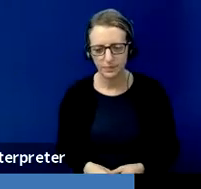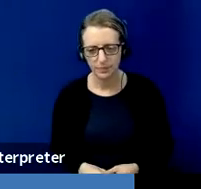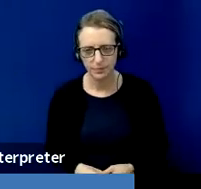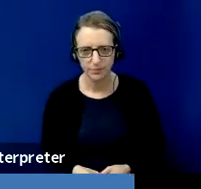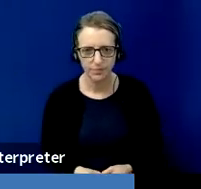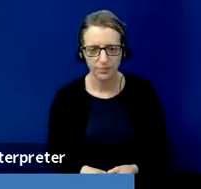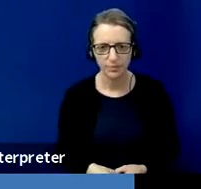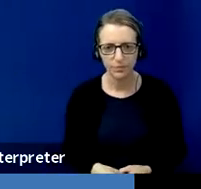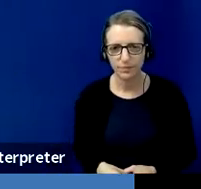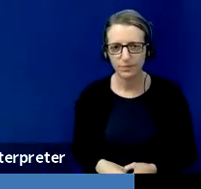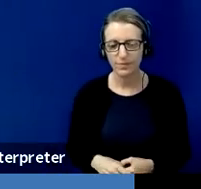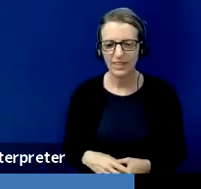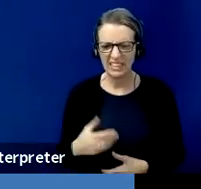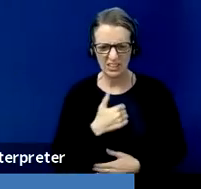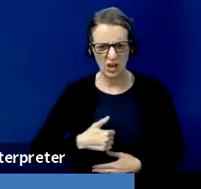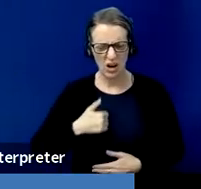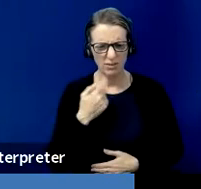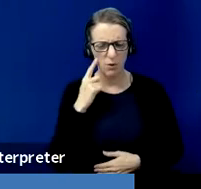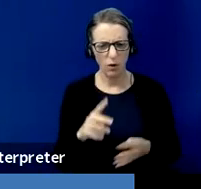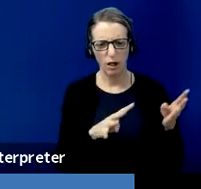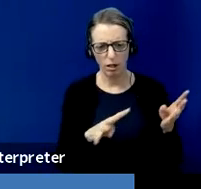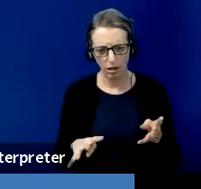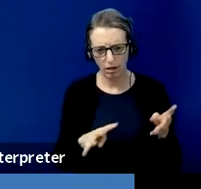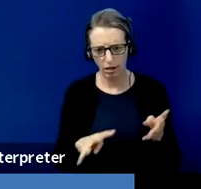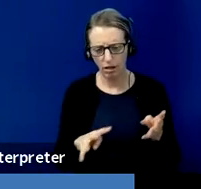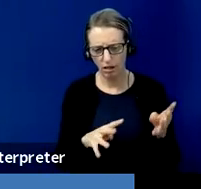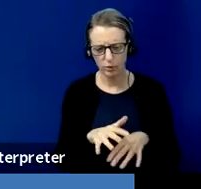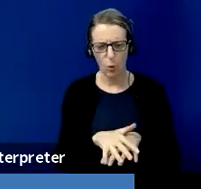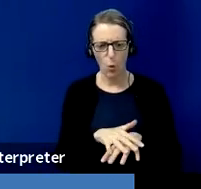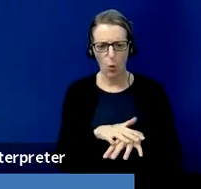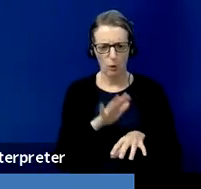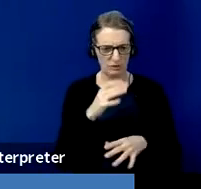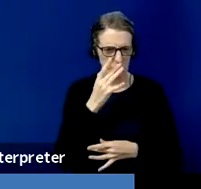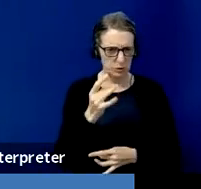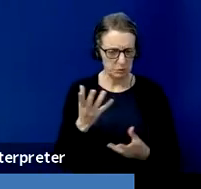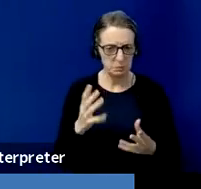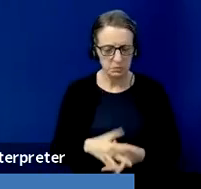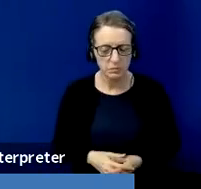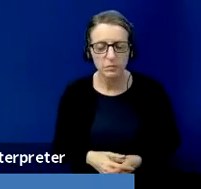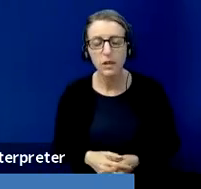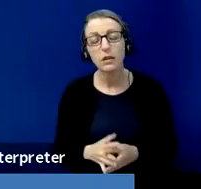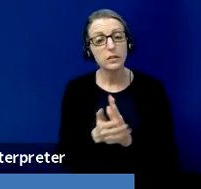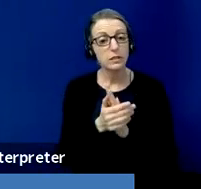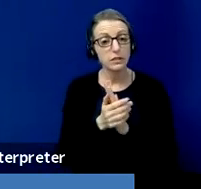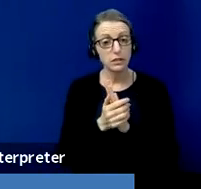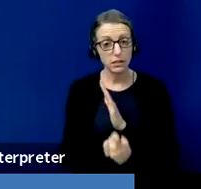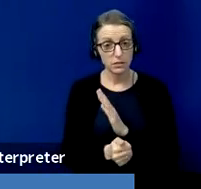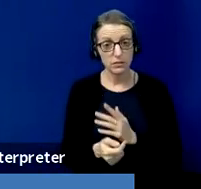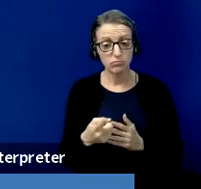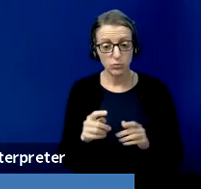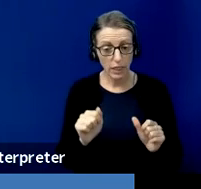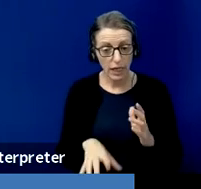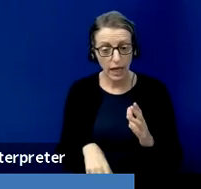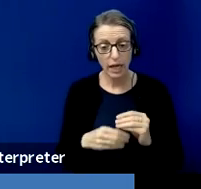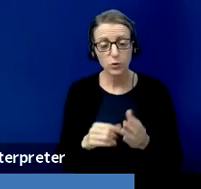Sorry for the slow loading. That was interesting. Okay, so skills are what you can add to